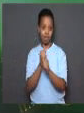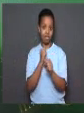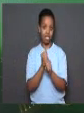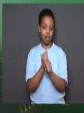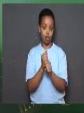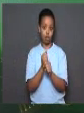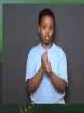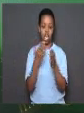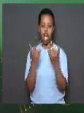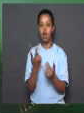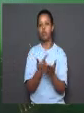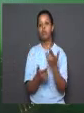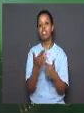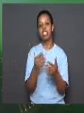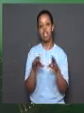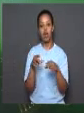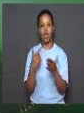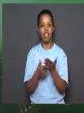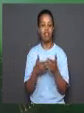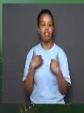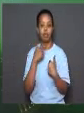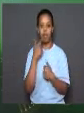please discuss this interesting question.